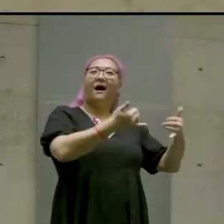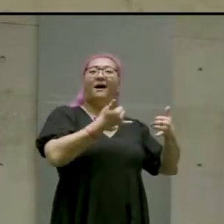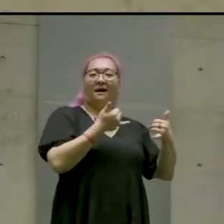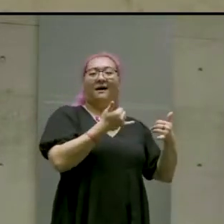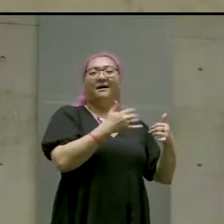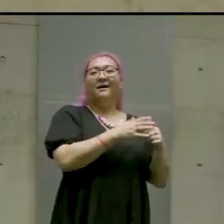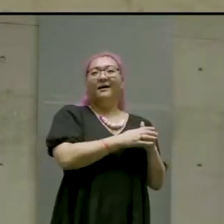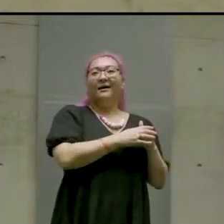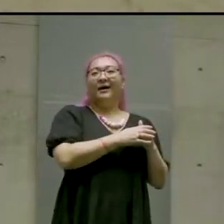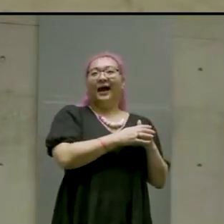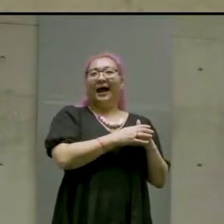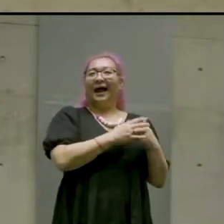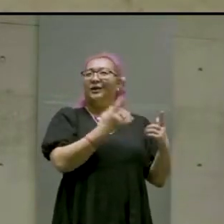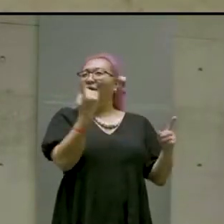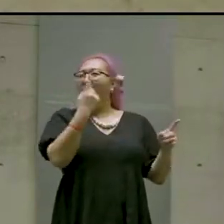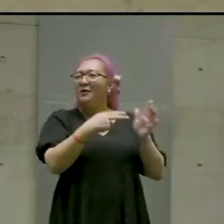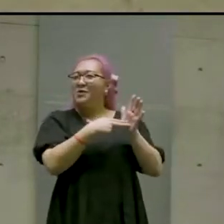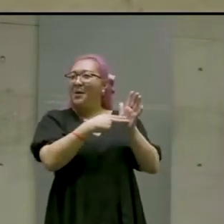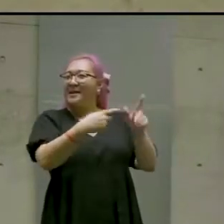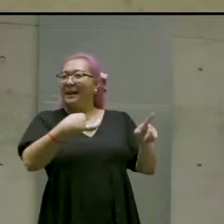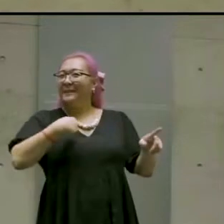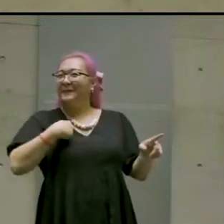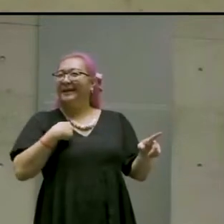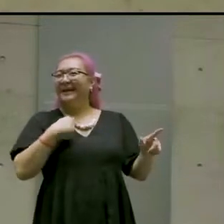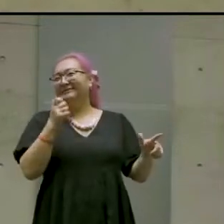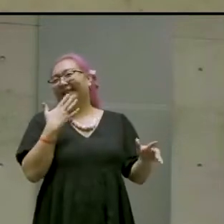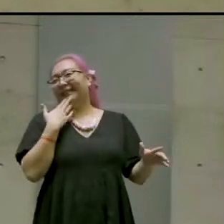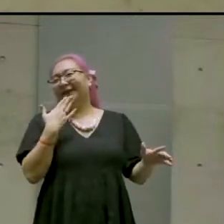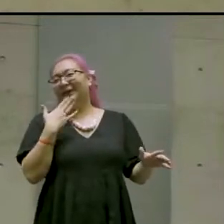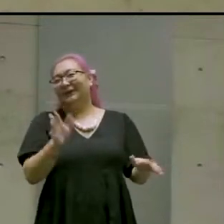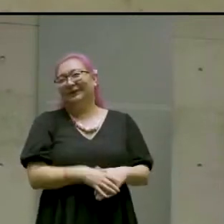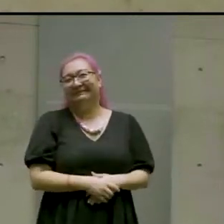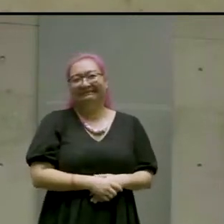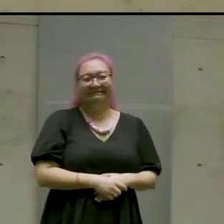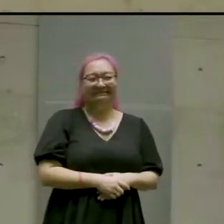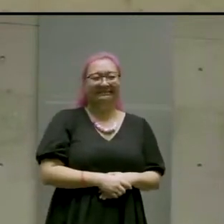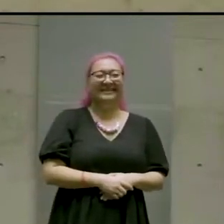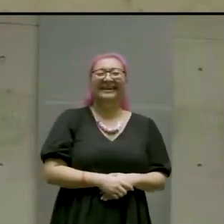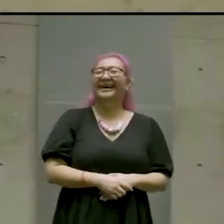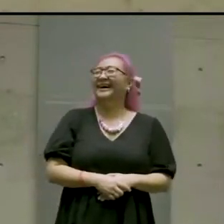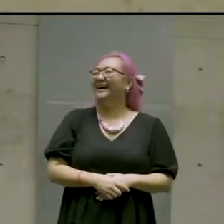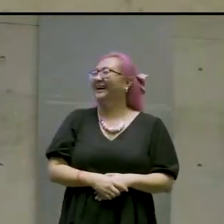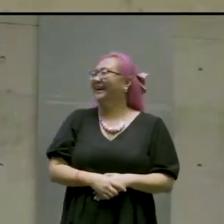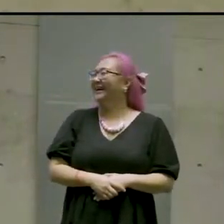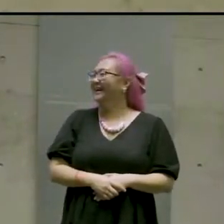And whoever's responsible for that, if you're in the audience, I will kill you.